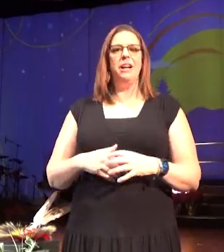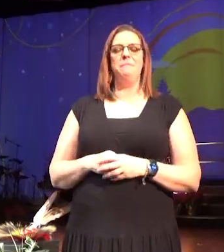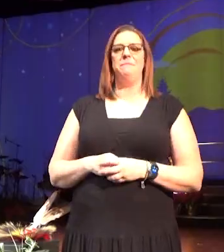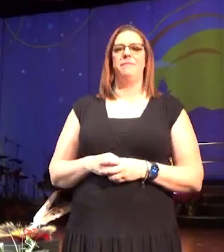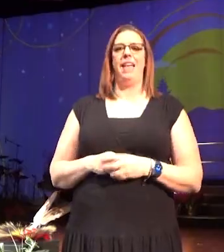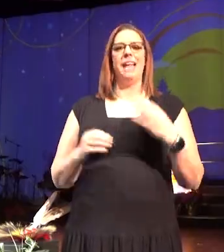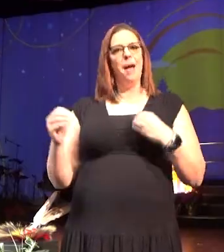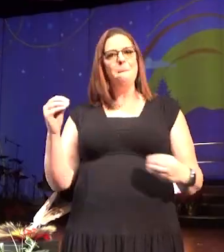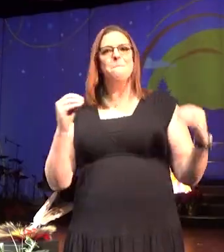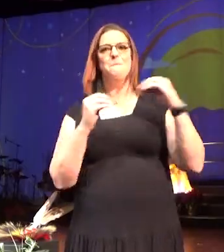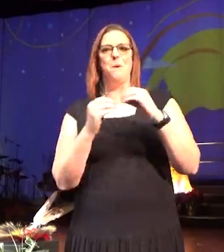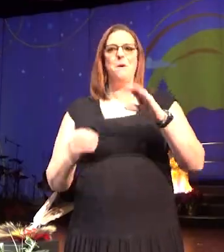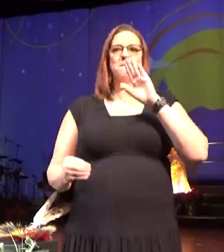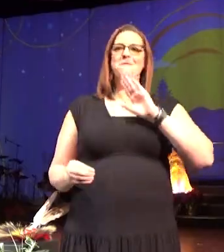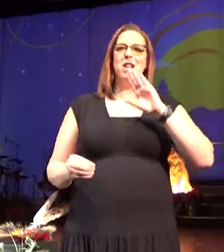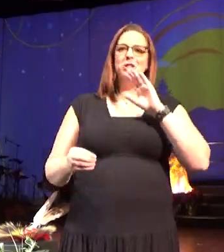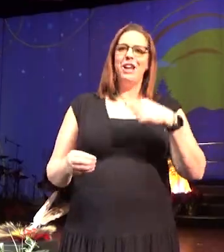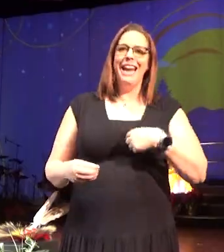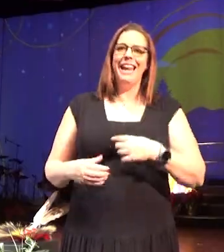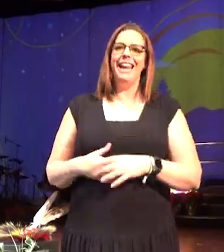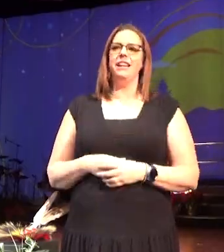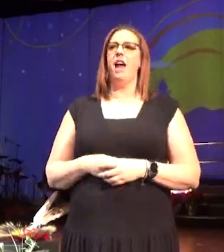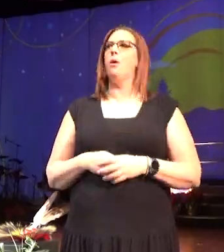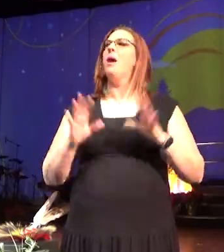"Ah!" It got me even more frustrated.